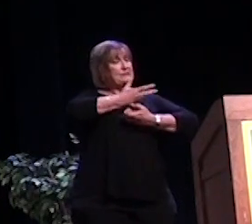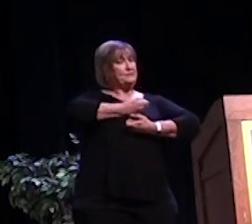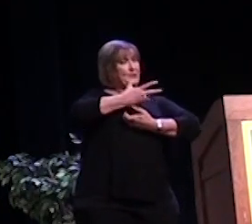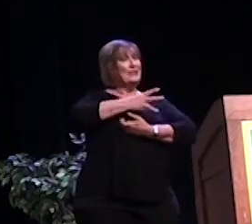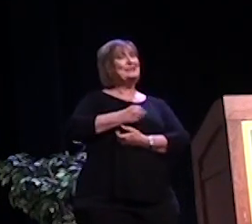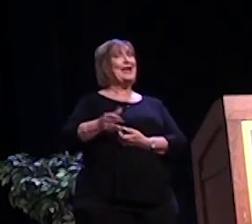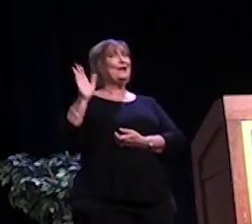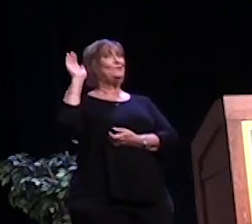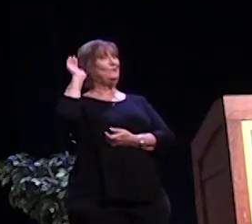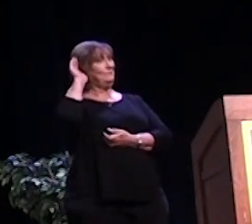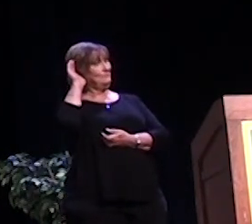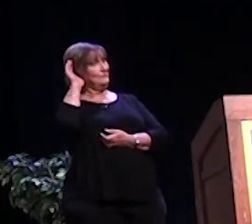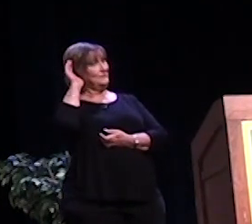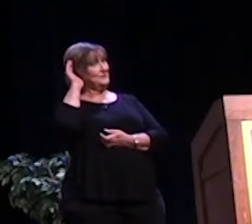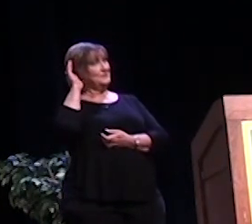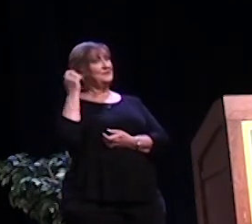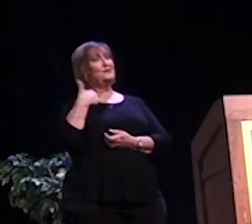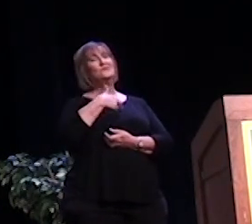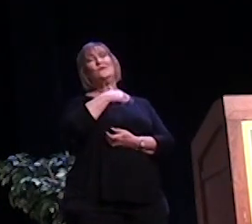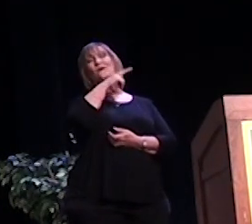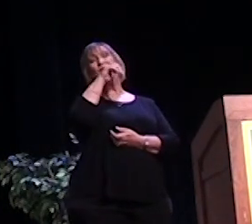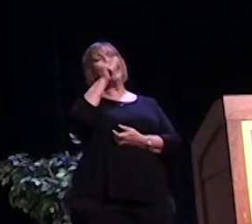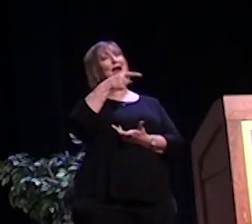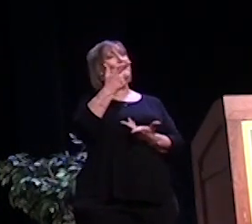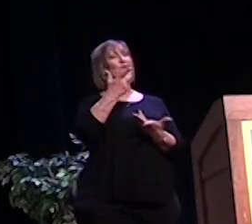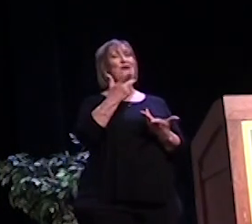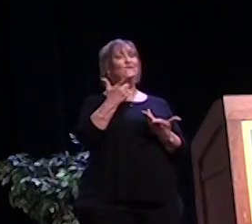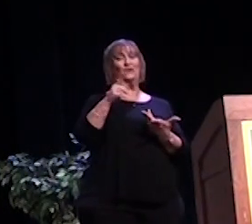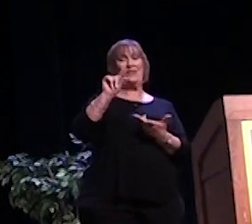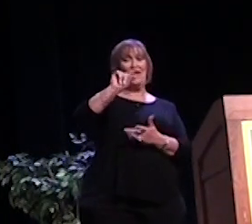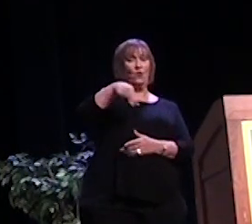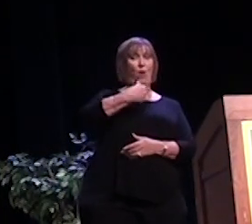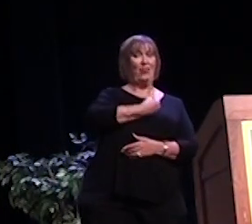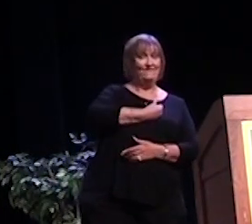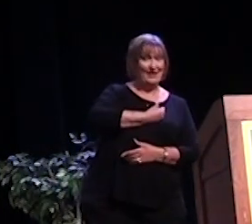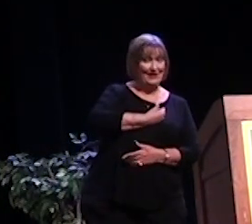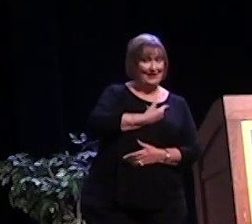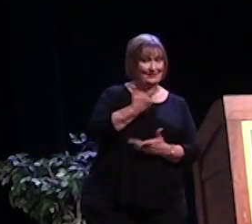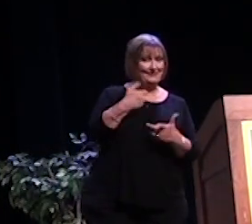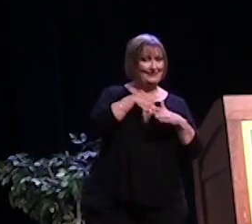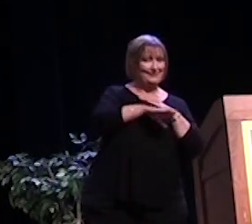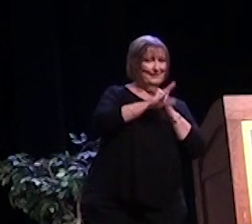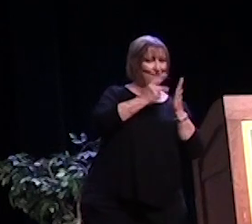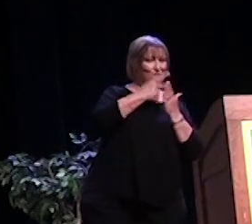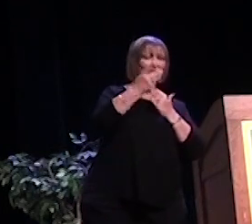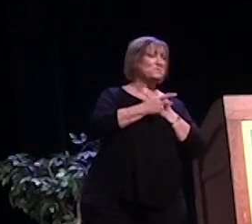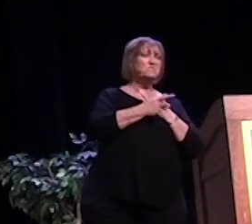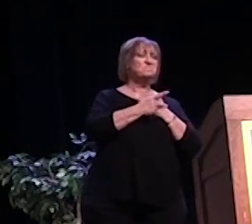So I'm fortunate we don't have to worry about qualifiers, it's just willingness.